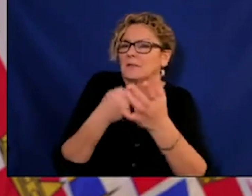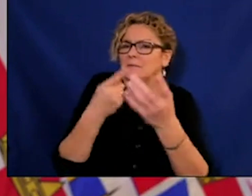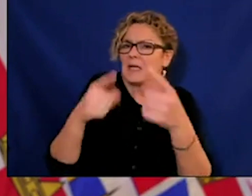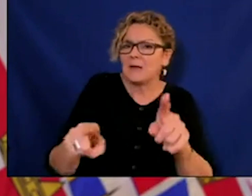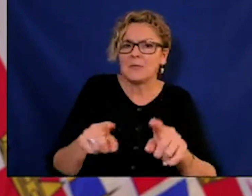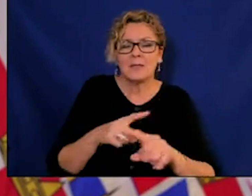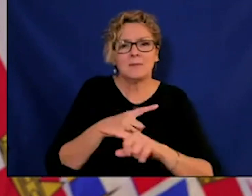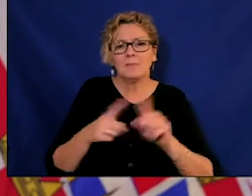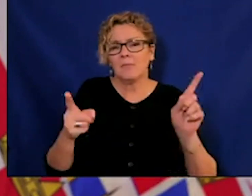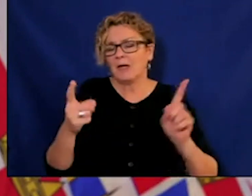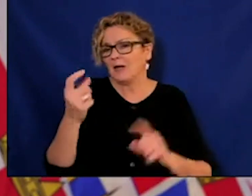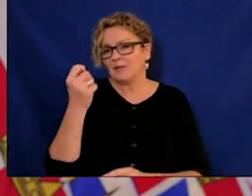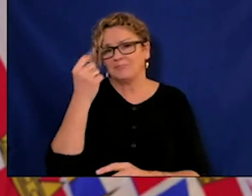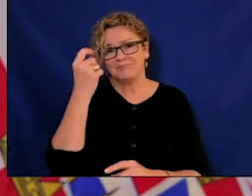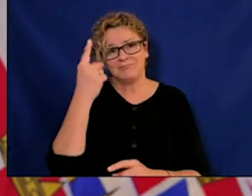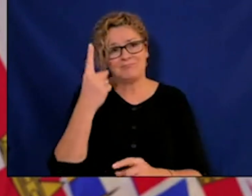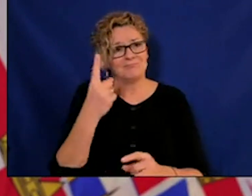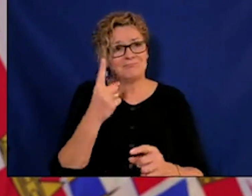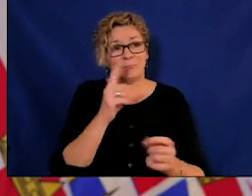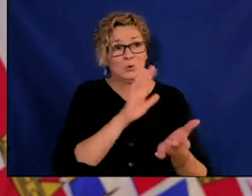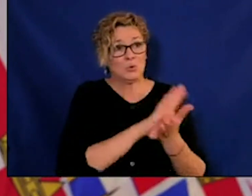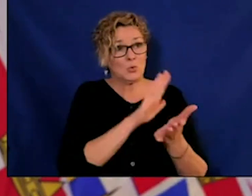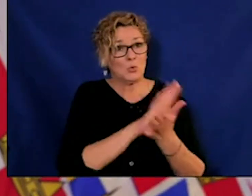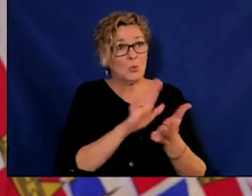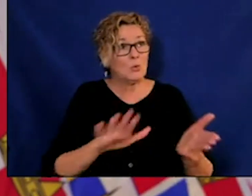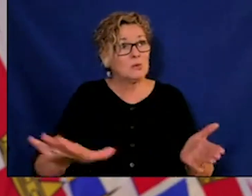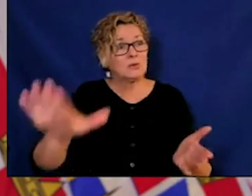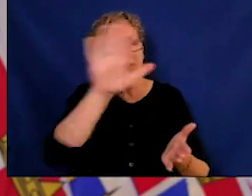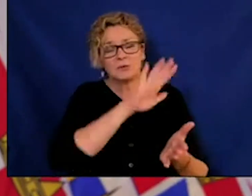before public health is even aware. But